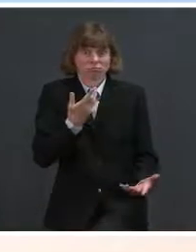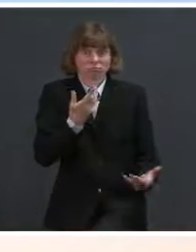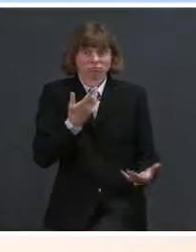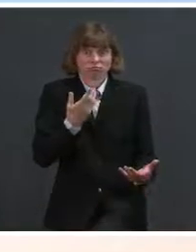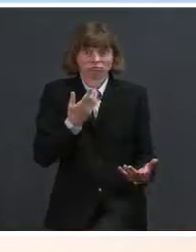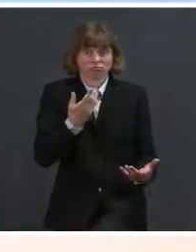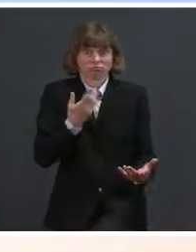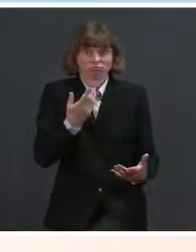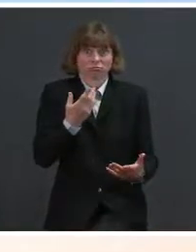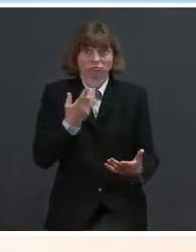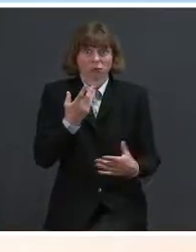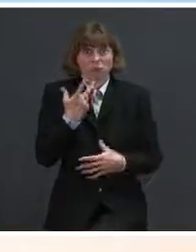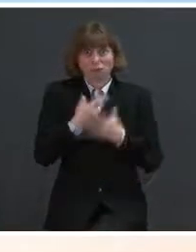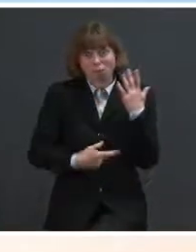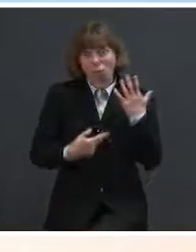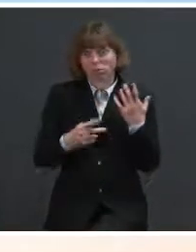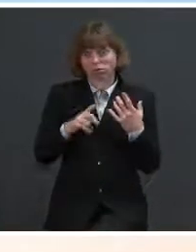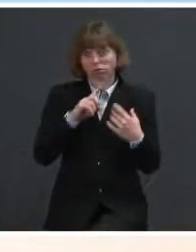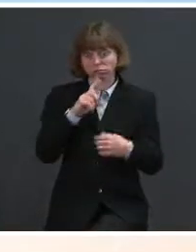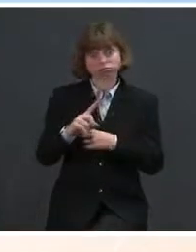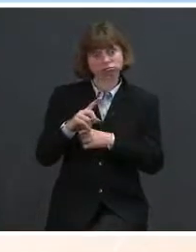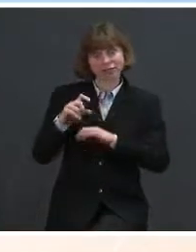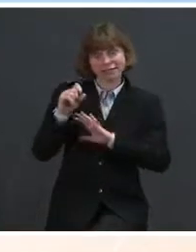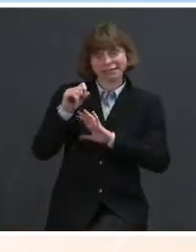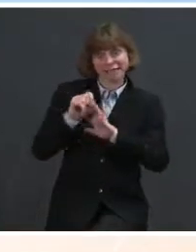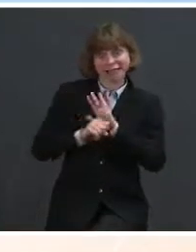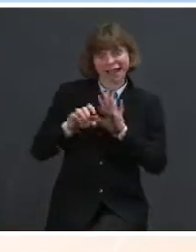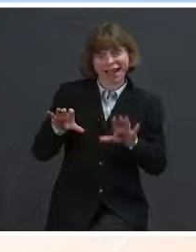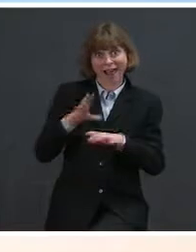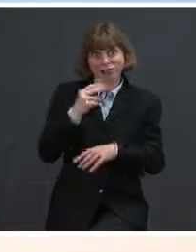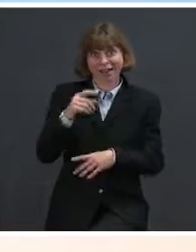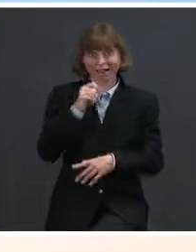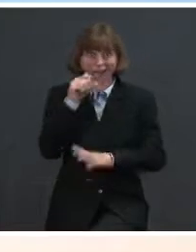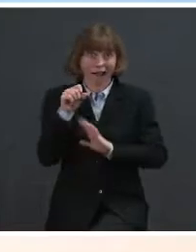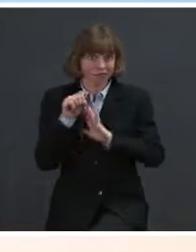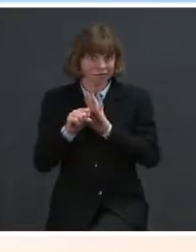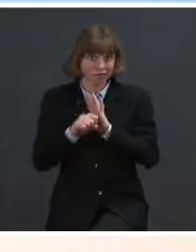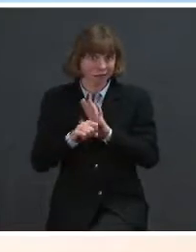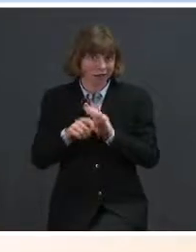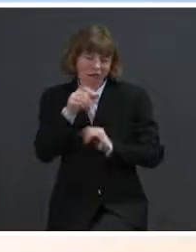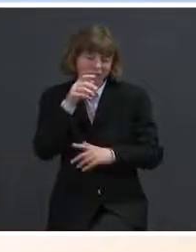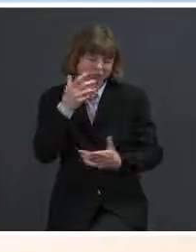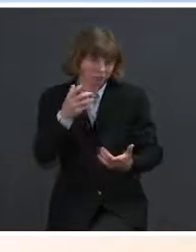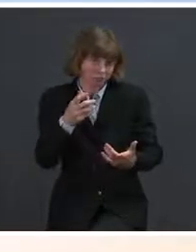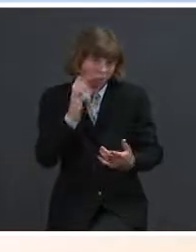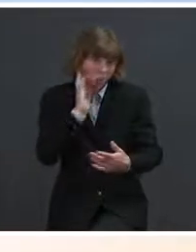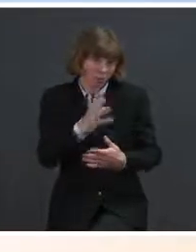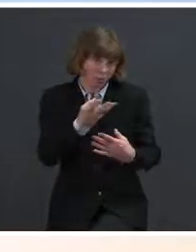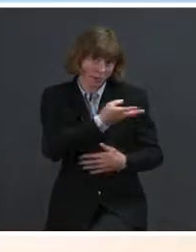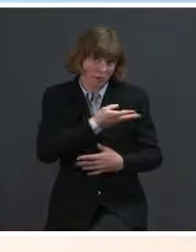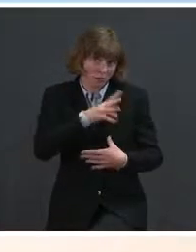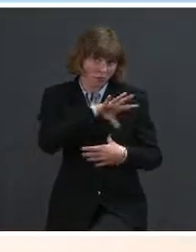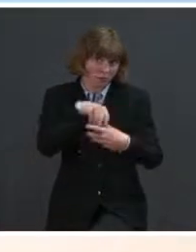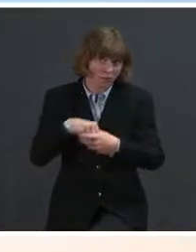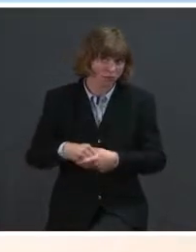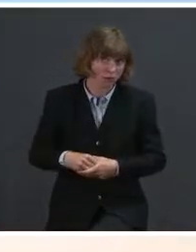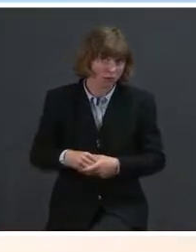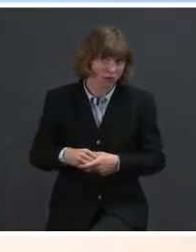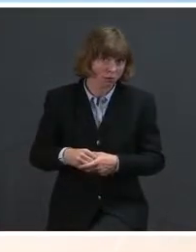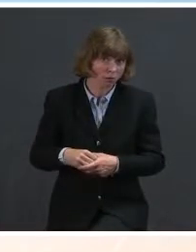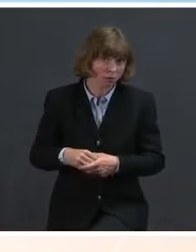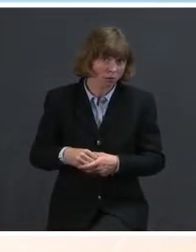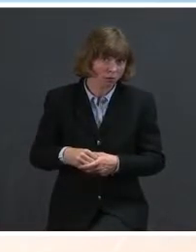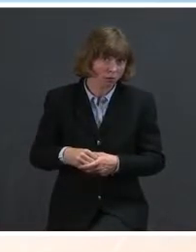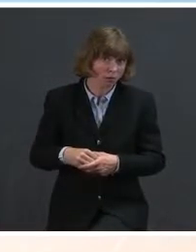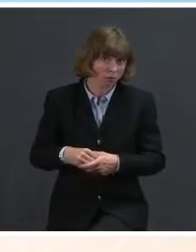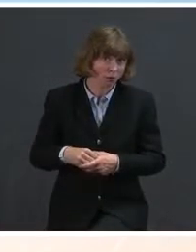actors and non-state actors, and we do intend to make the Quad a central vehicle for cooperation on cyber. Yeah. On this cyber attack of